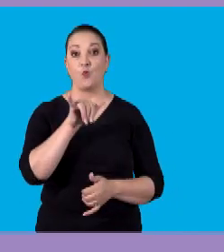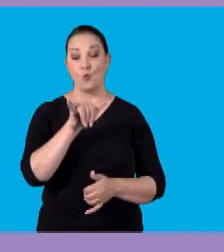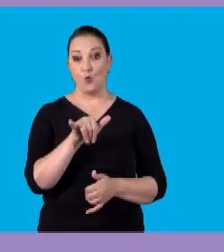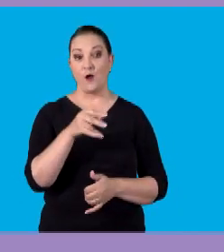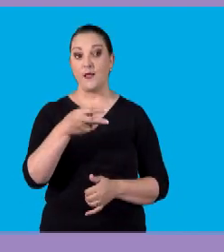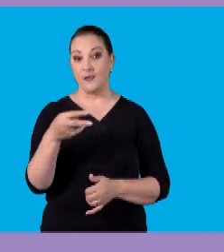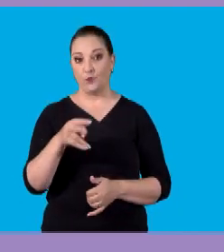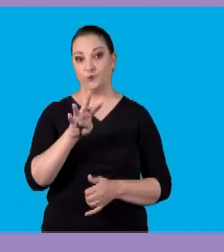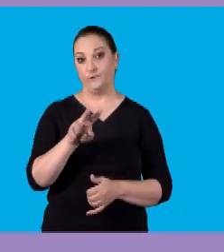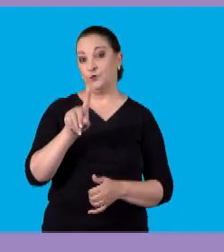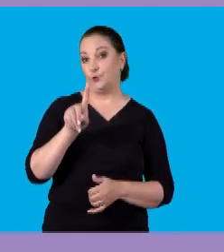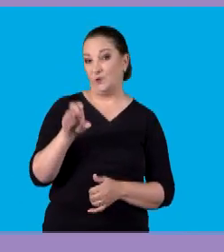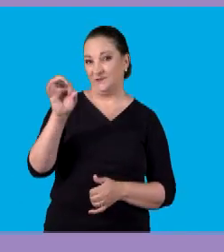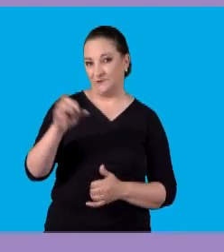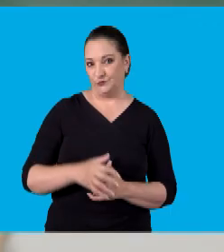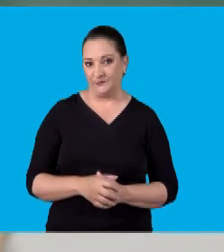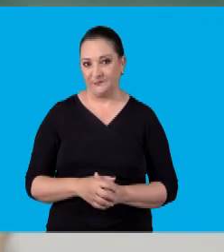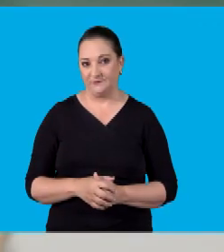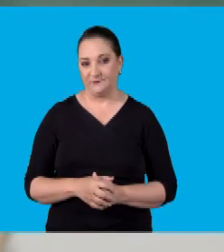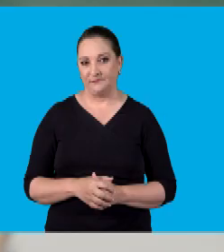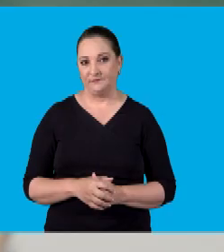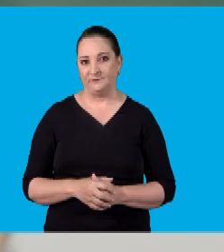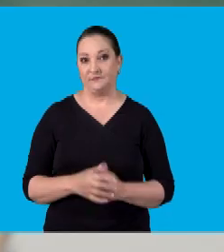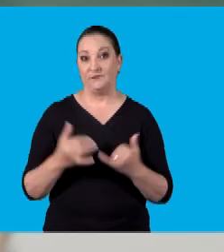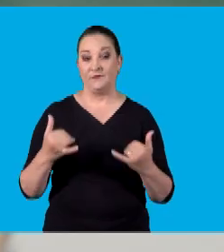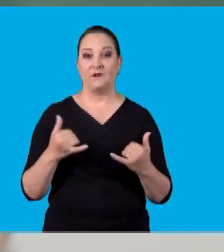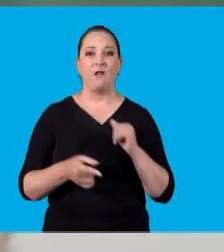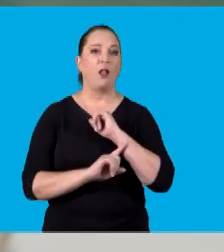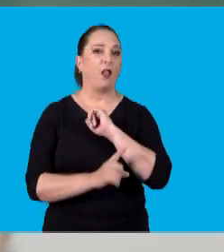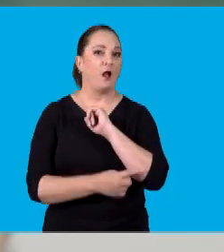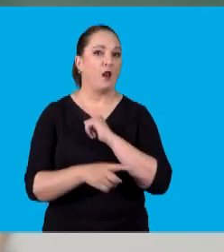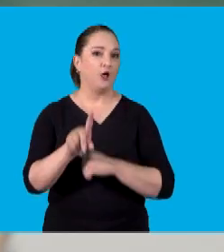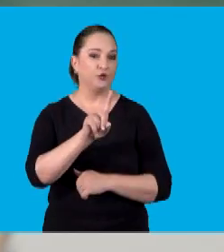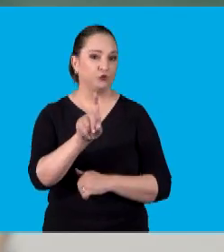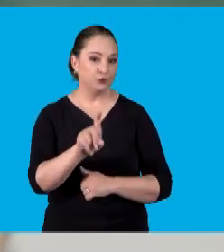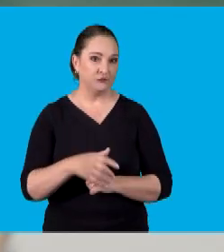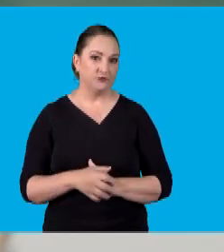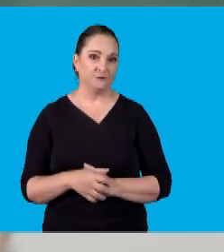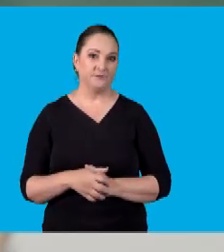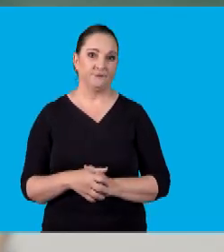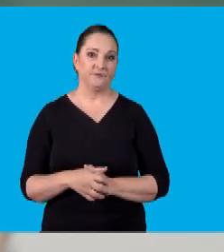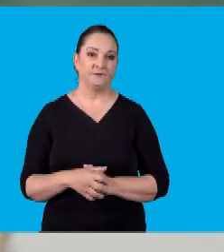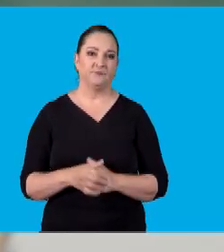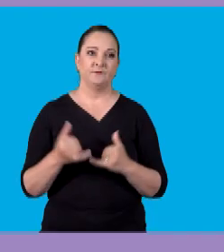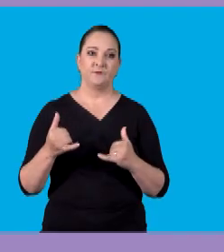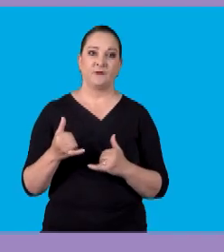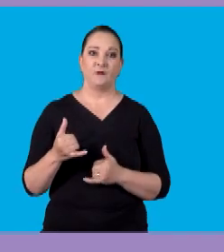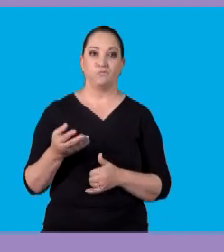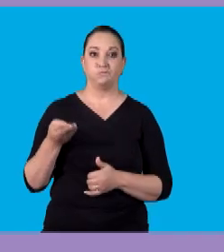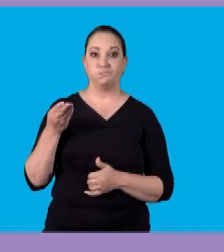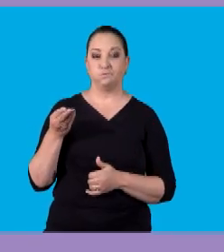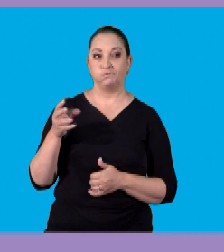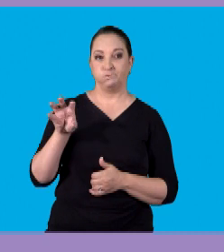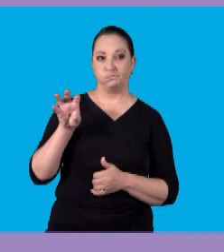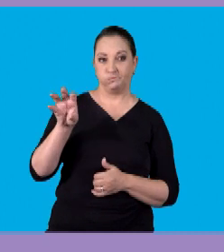equals to 41 degrees. Let's look at the last question of these application questions. So we have been given